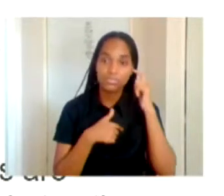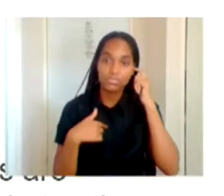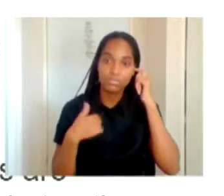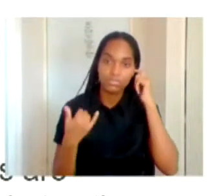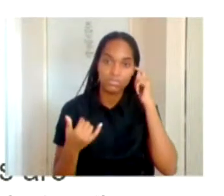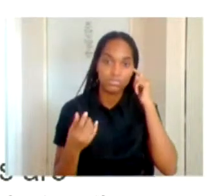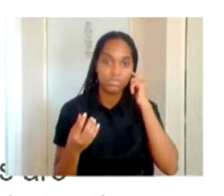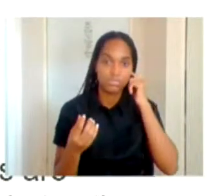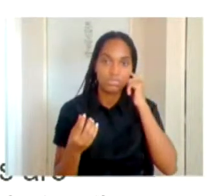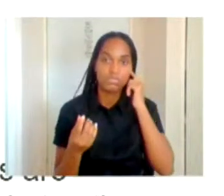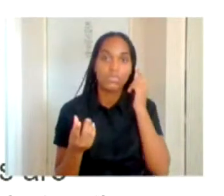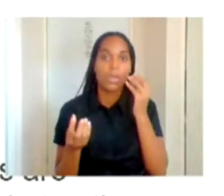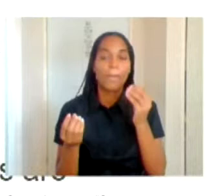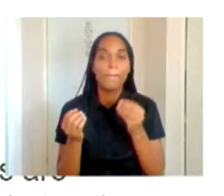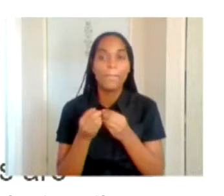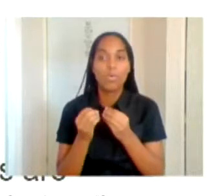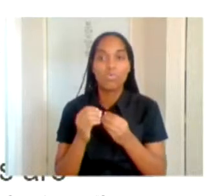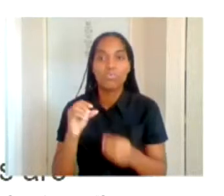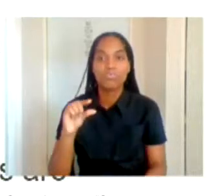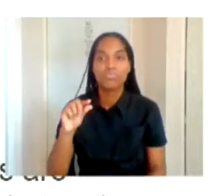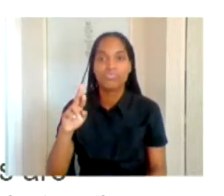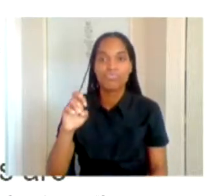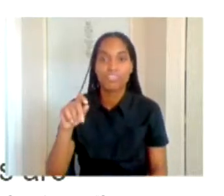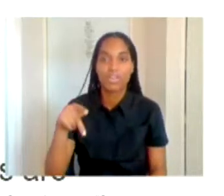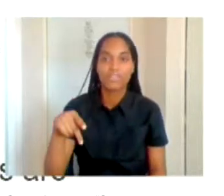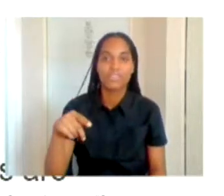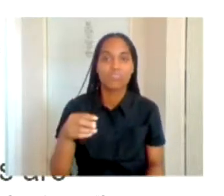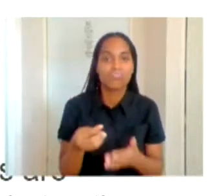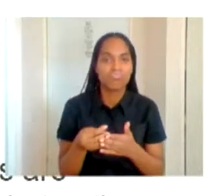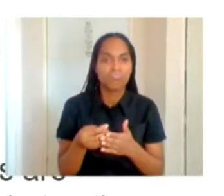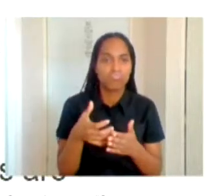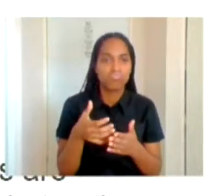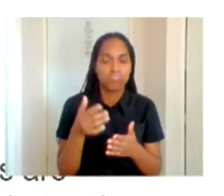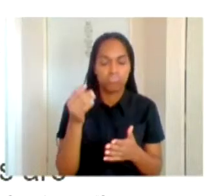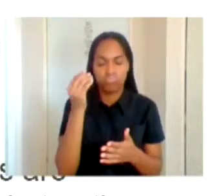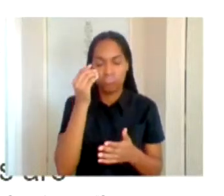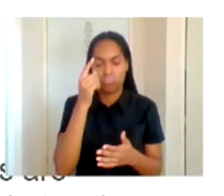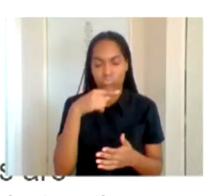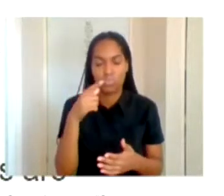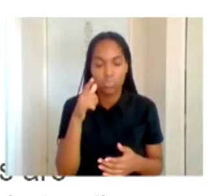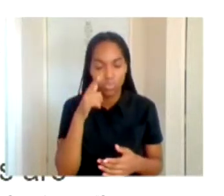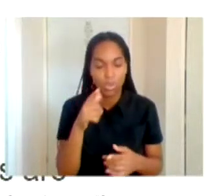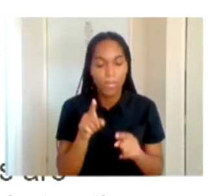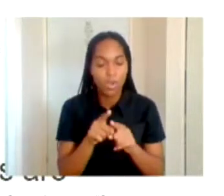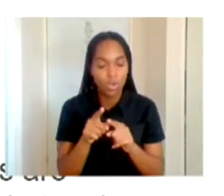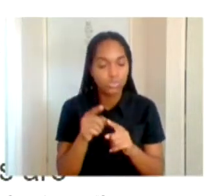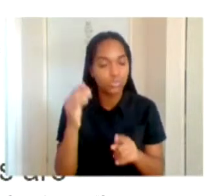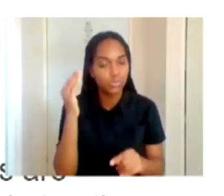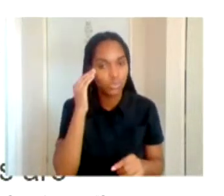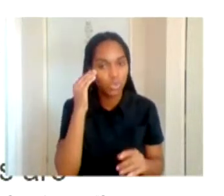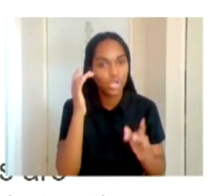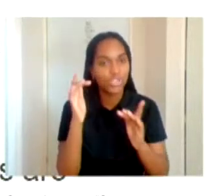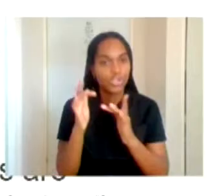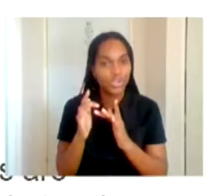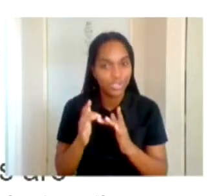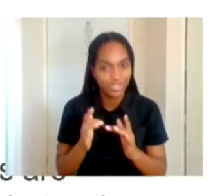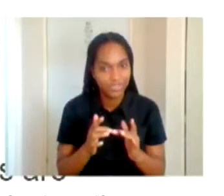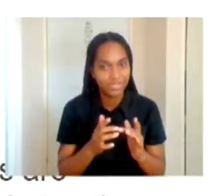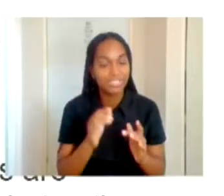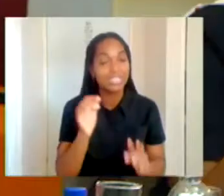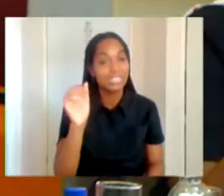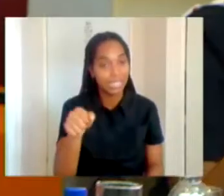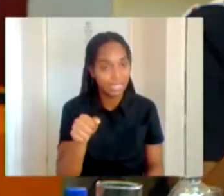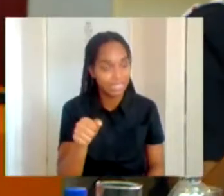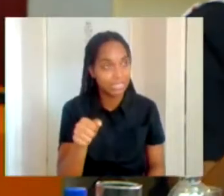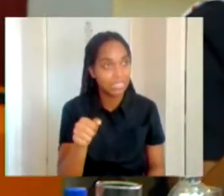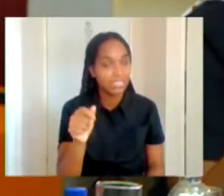lot more graphically rich, but also being mindful of the connectivity story. So yes, there